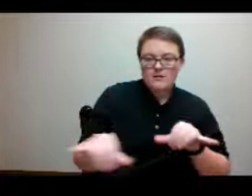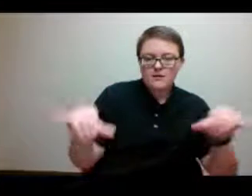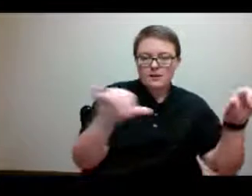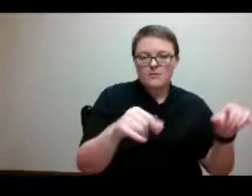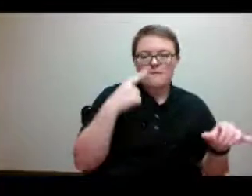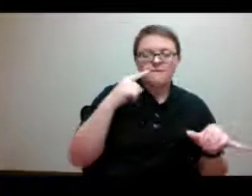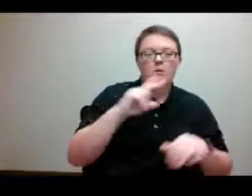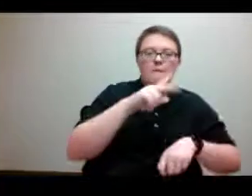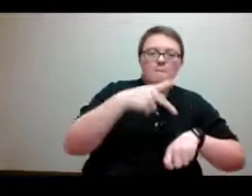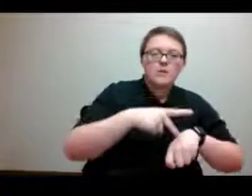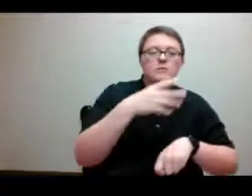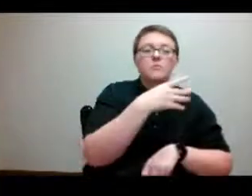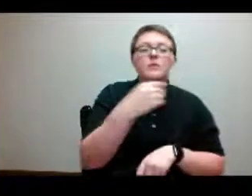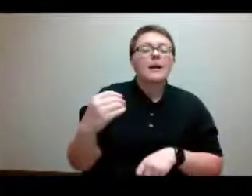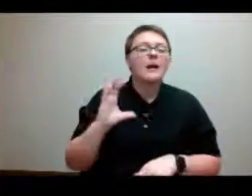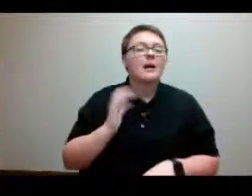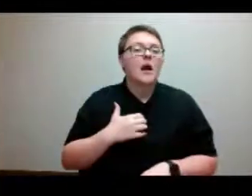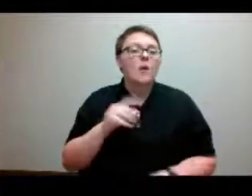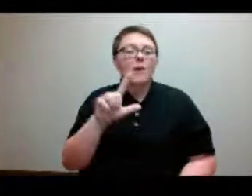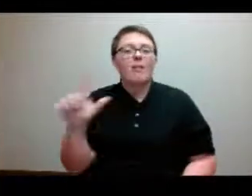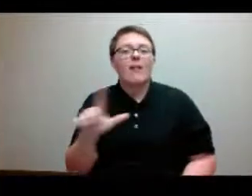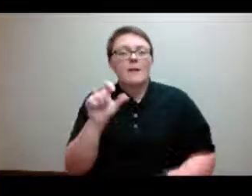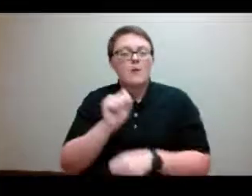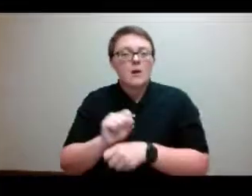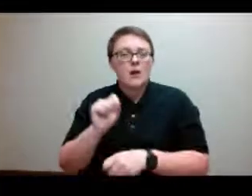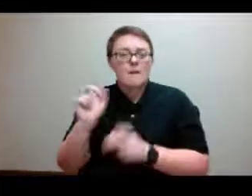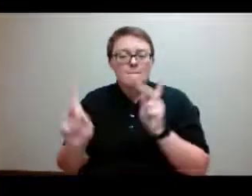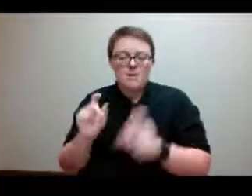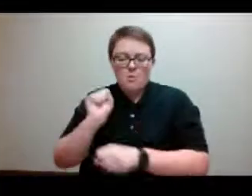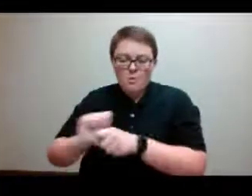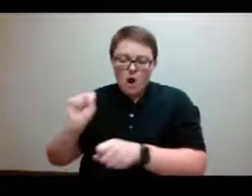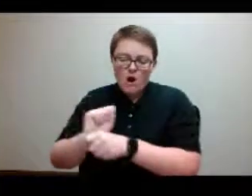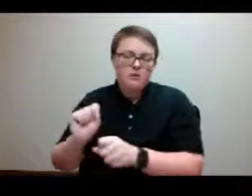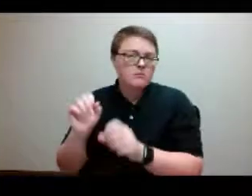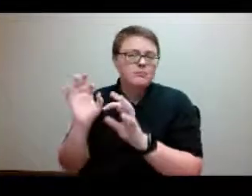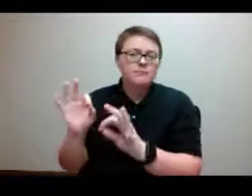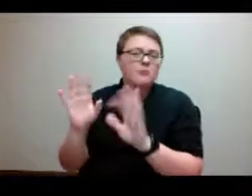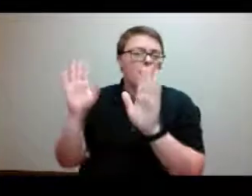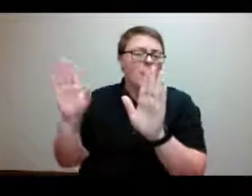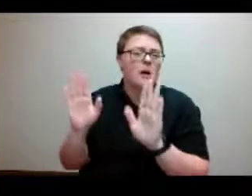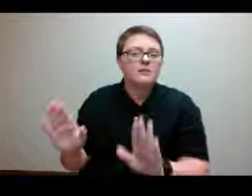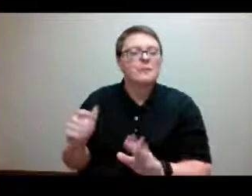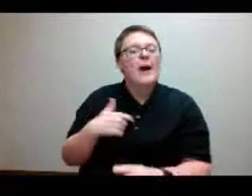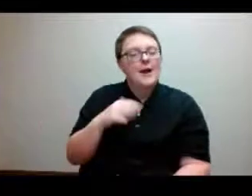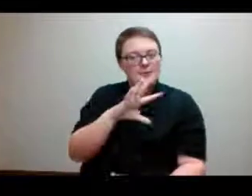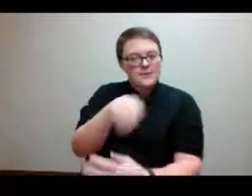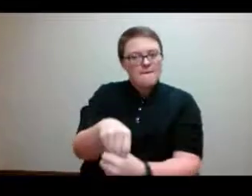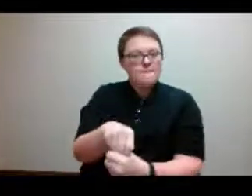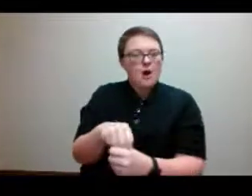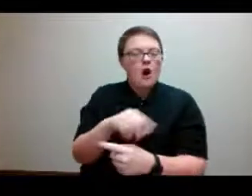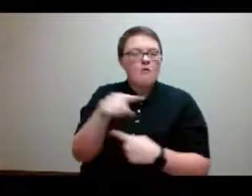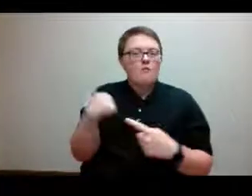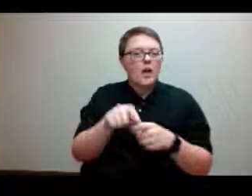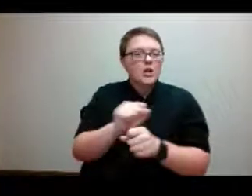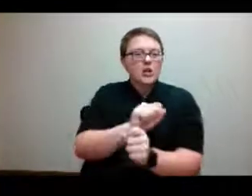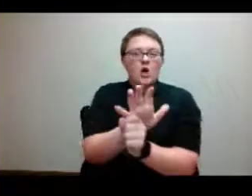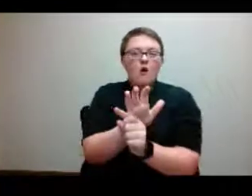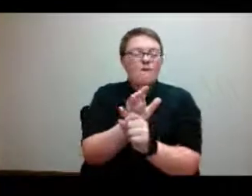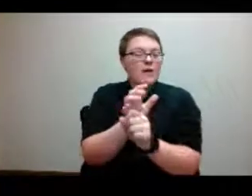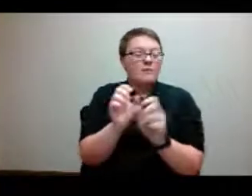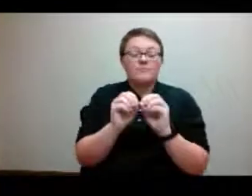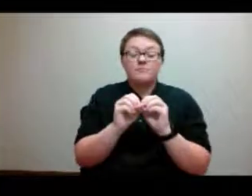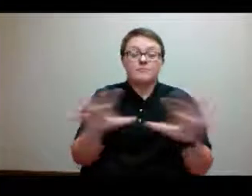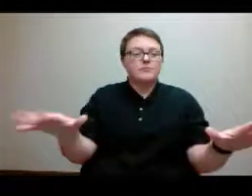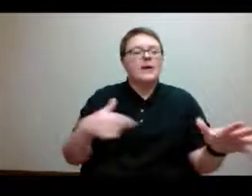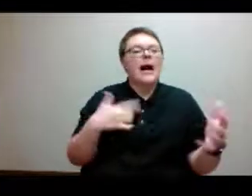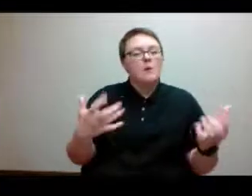incredible work that our library folks are doing. I was happy to be involved when the COVID crisis emerged. I want to